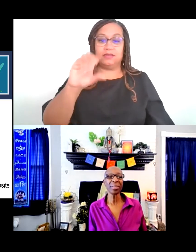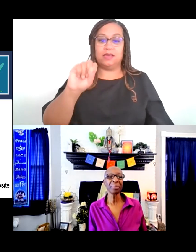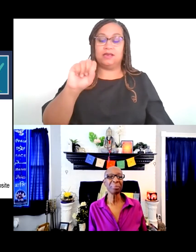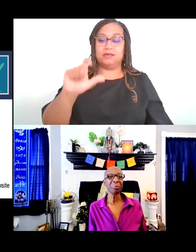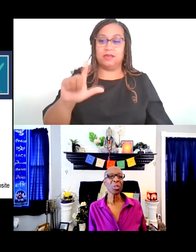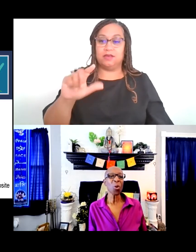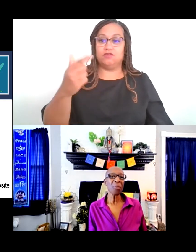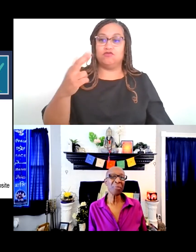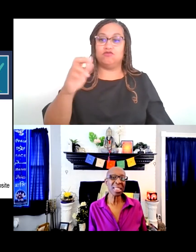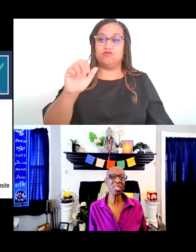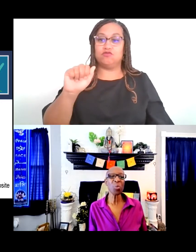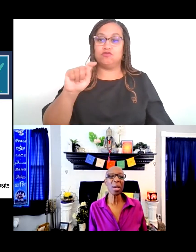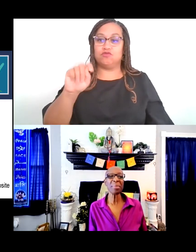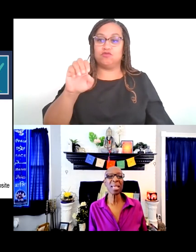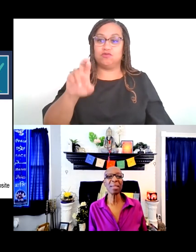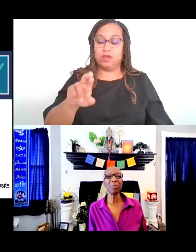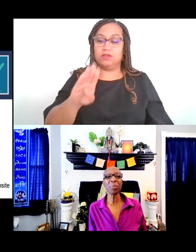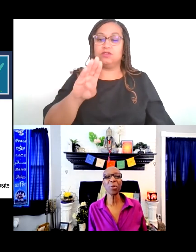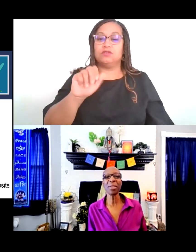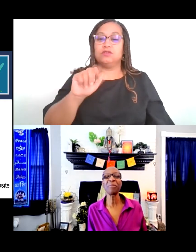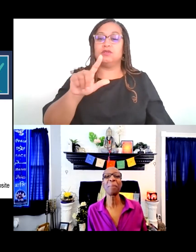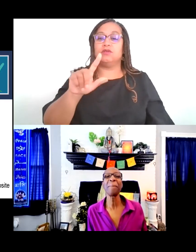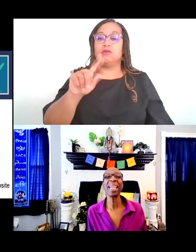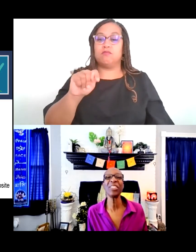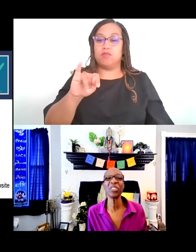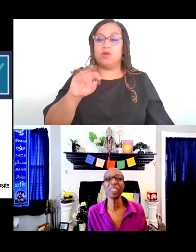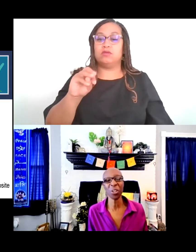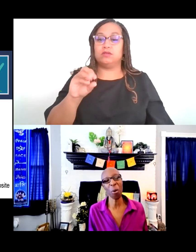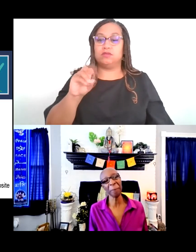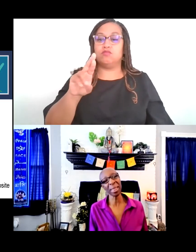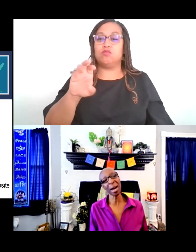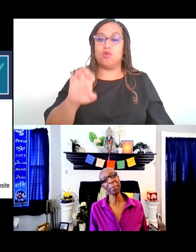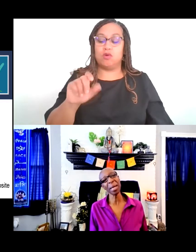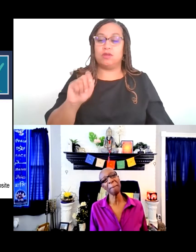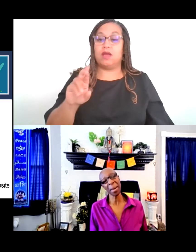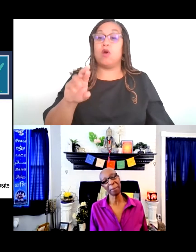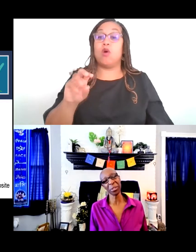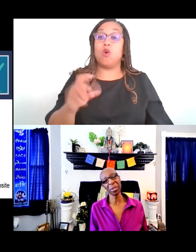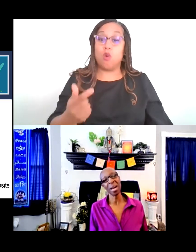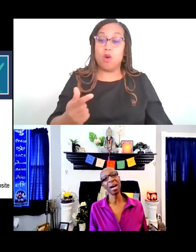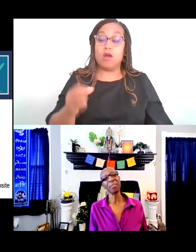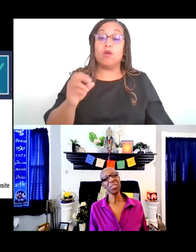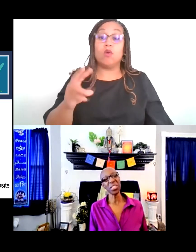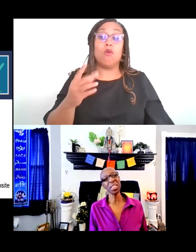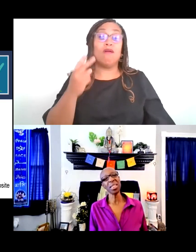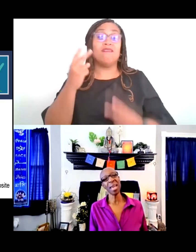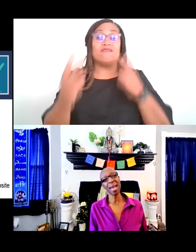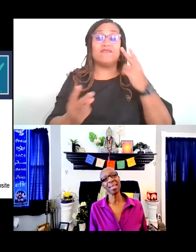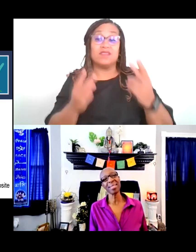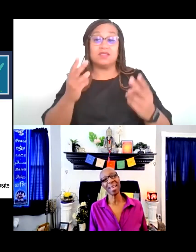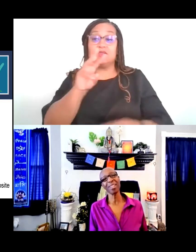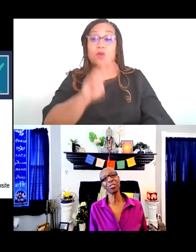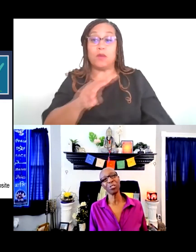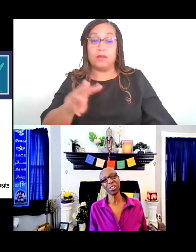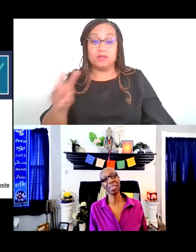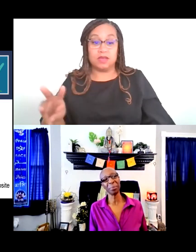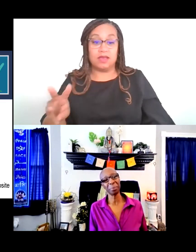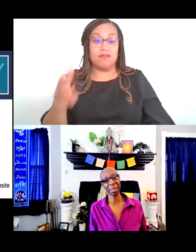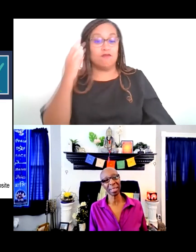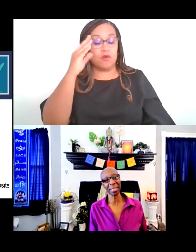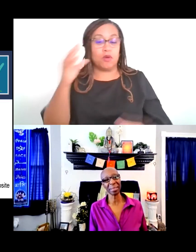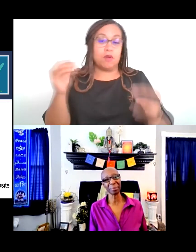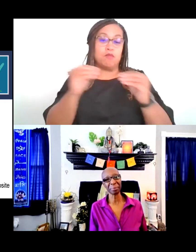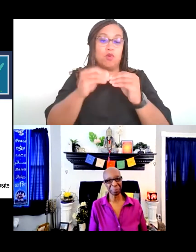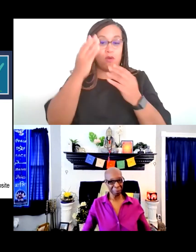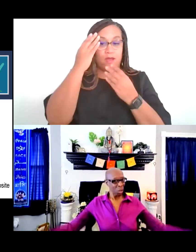info@cslgreaterbaltimore.org or visit the website for more information on becoming a member of CSLGB.